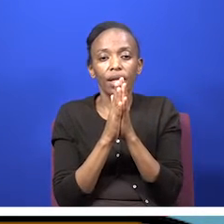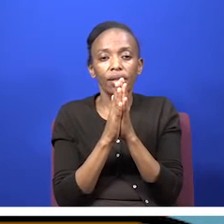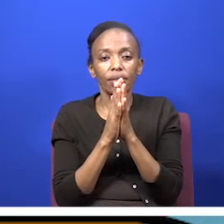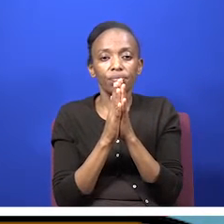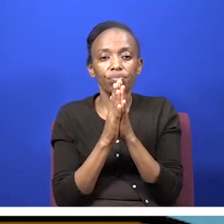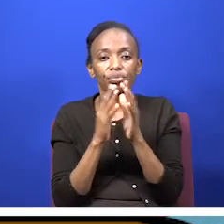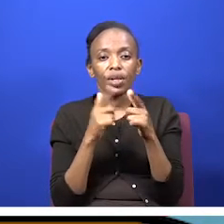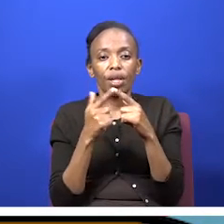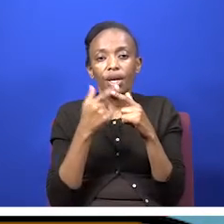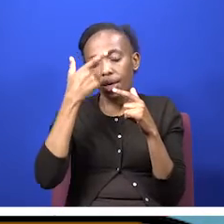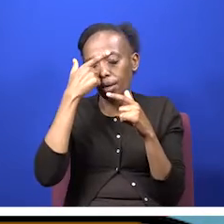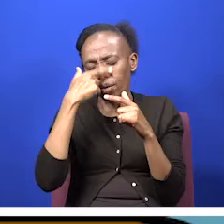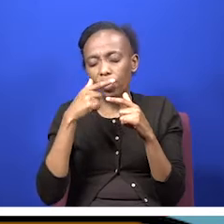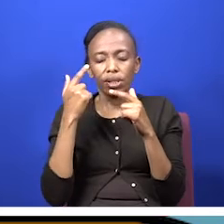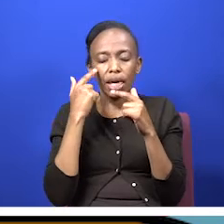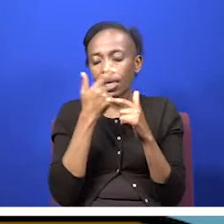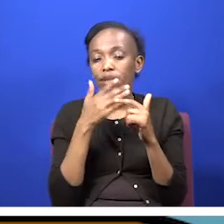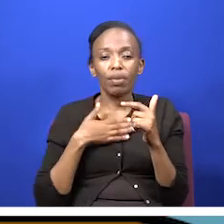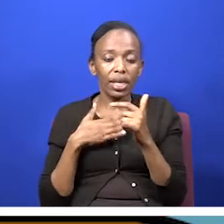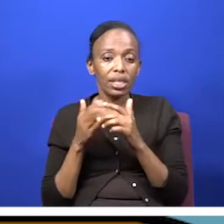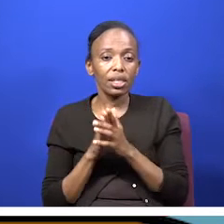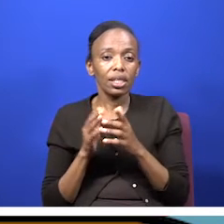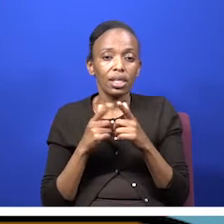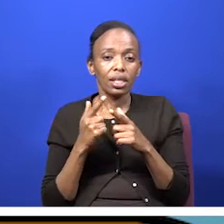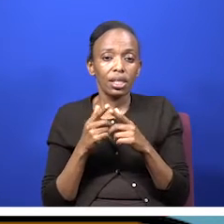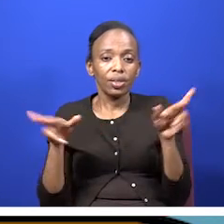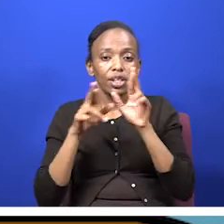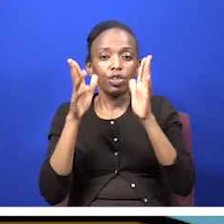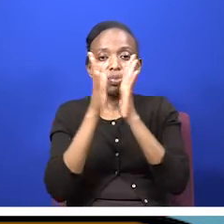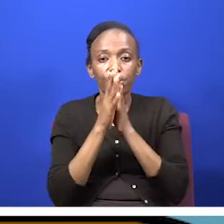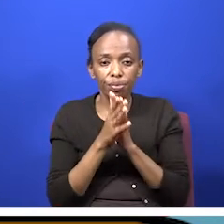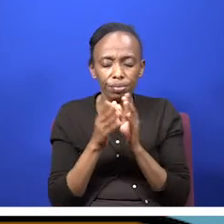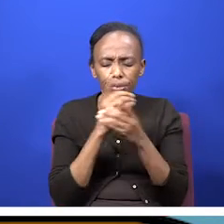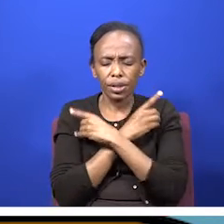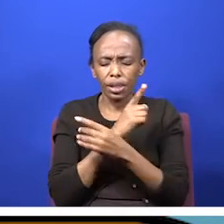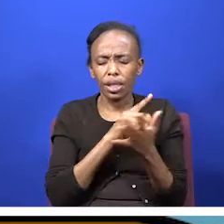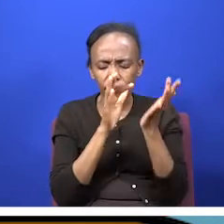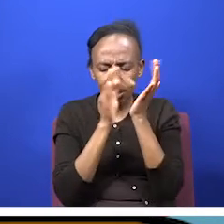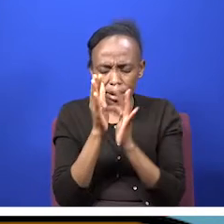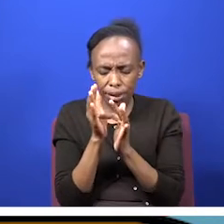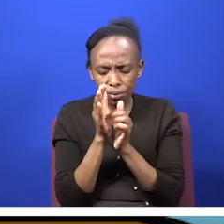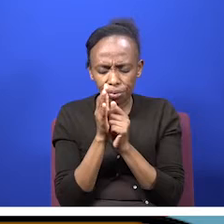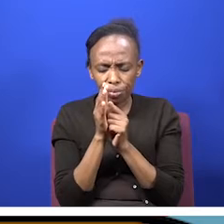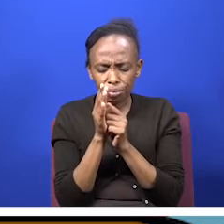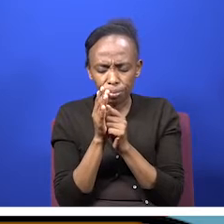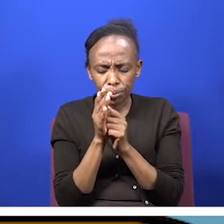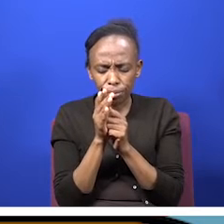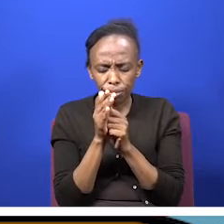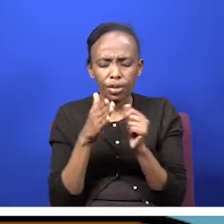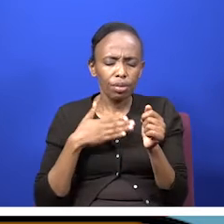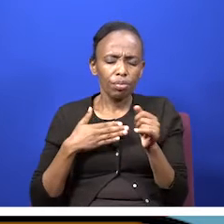my hands together, I close my eyes, ready to pray.